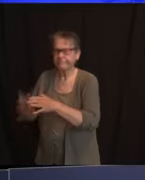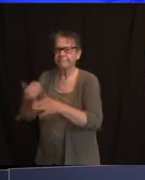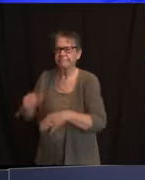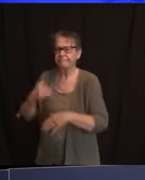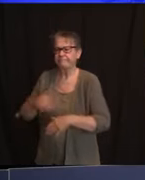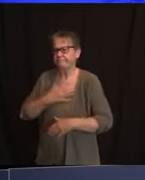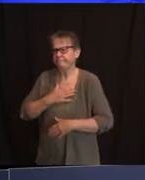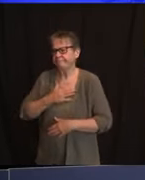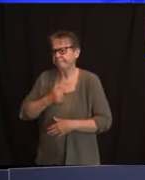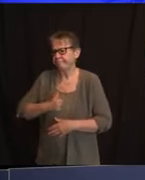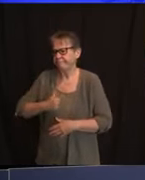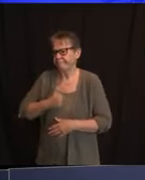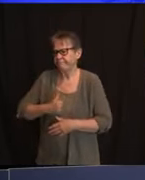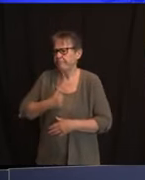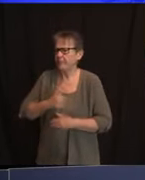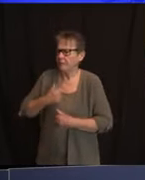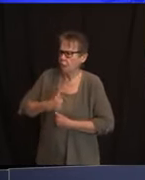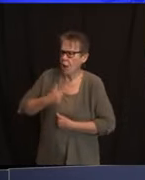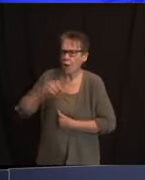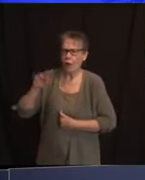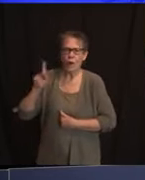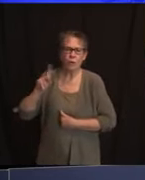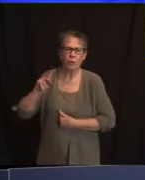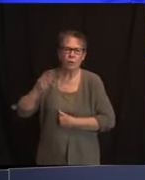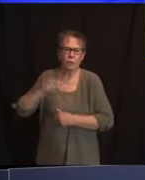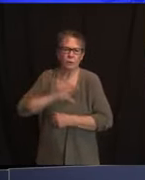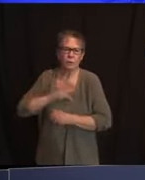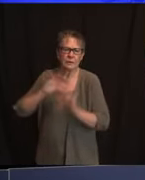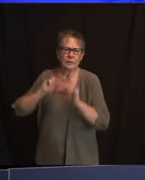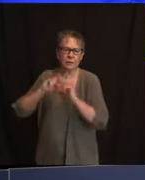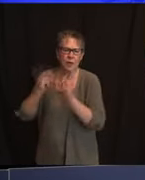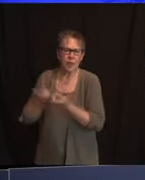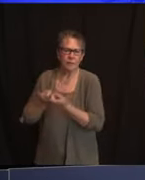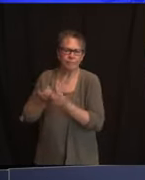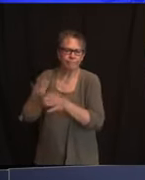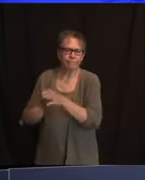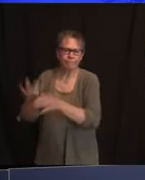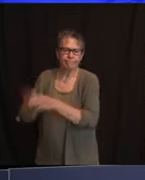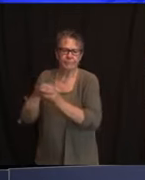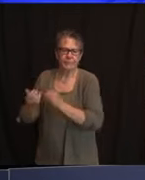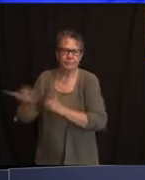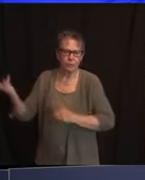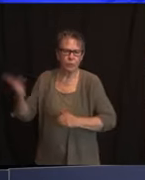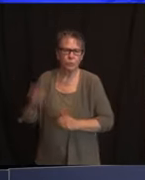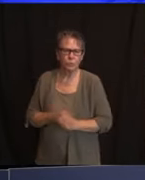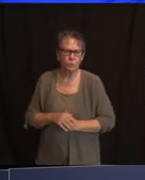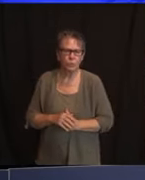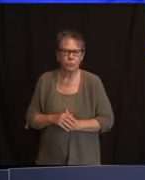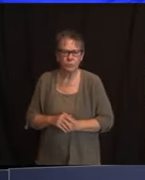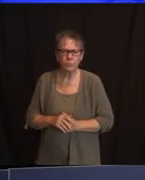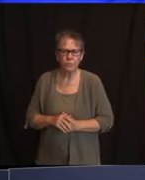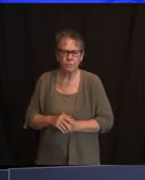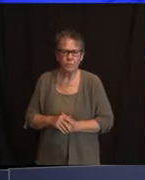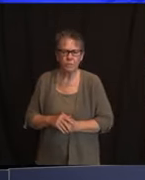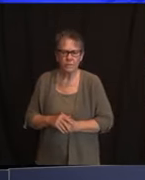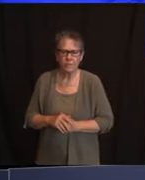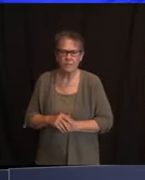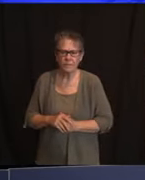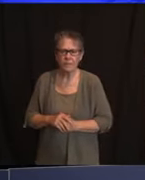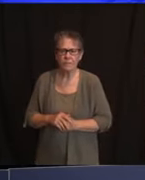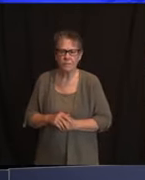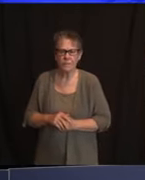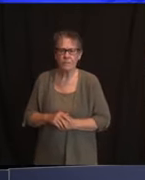City of Newark, and certainly Michael Clegg's family. Burlington City Police responded to a fight in progress